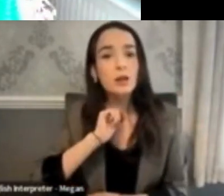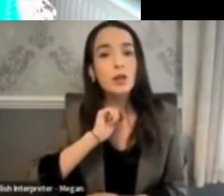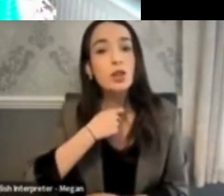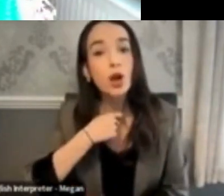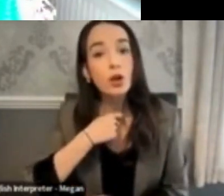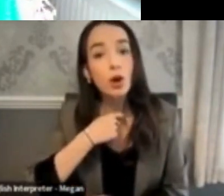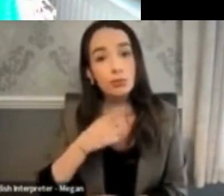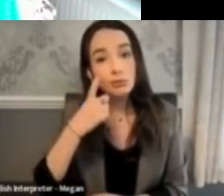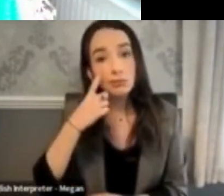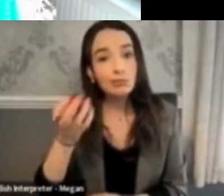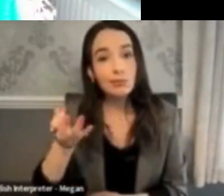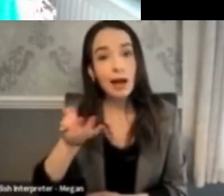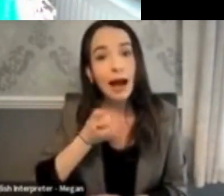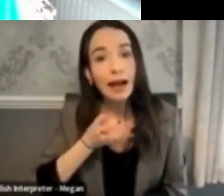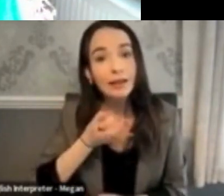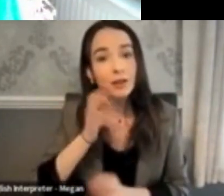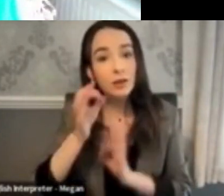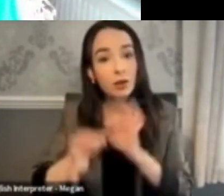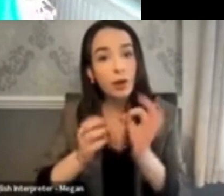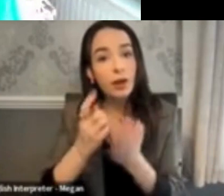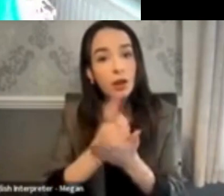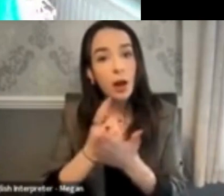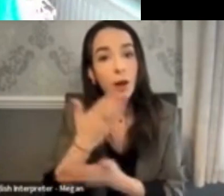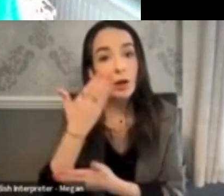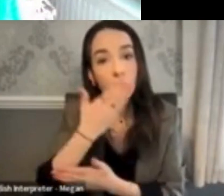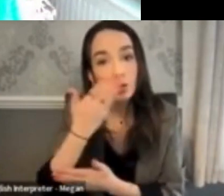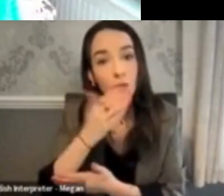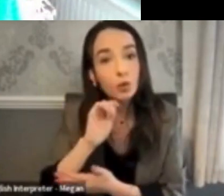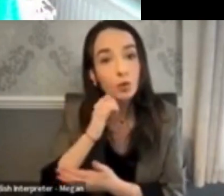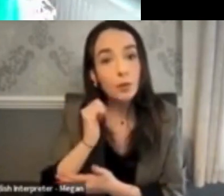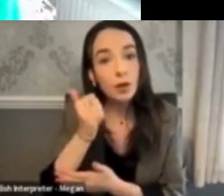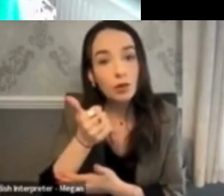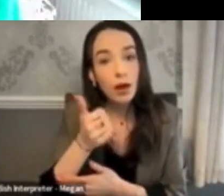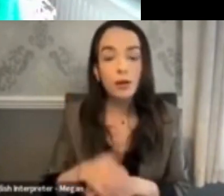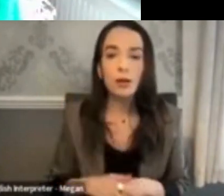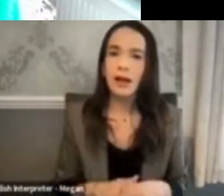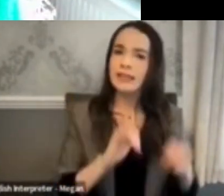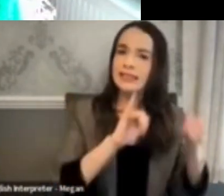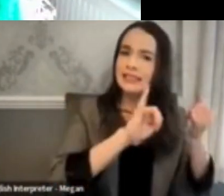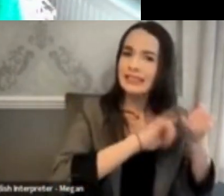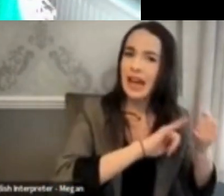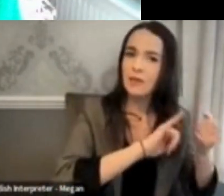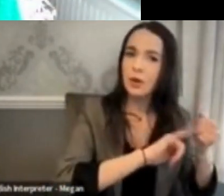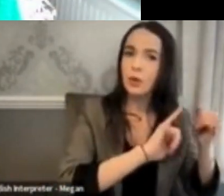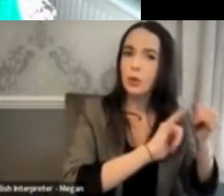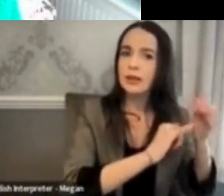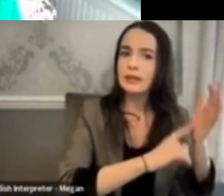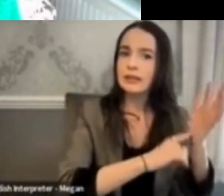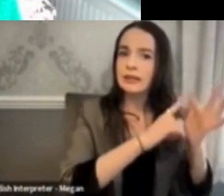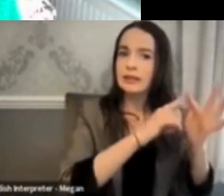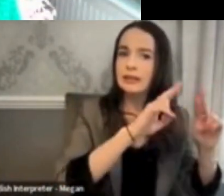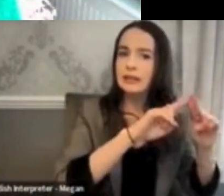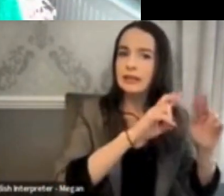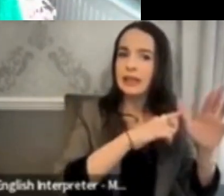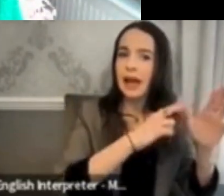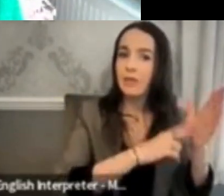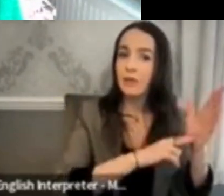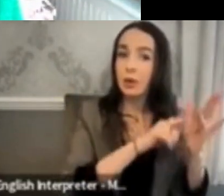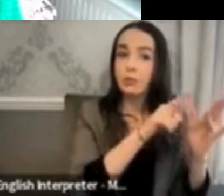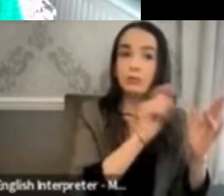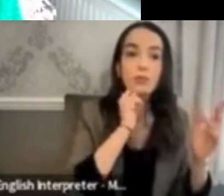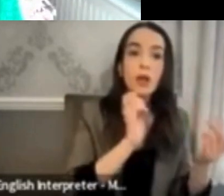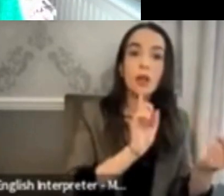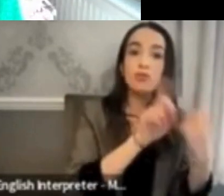on and asking your question about schools, and I'll ask Stefano to respond to the question once you've asked it.